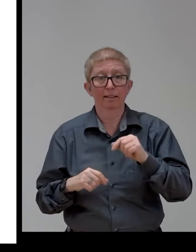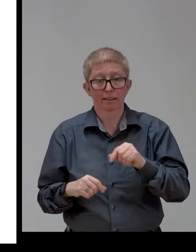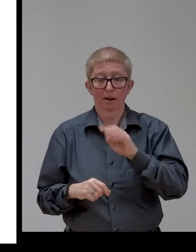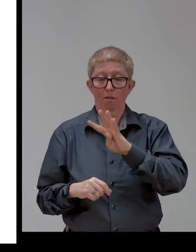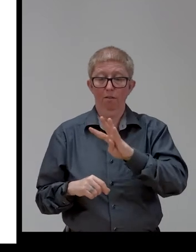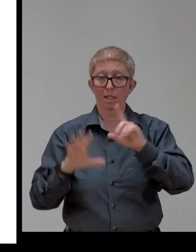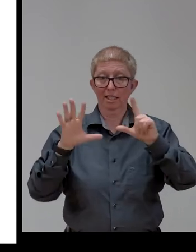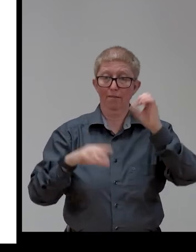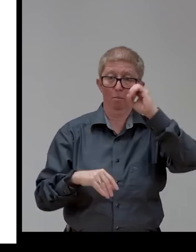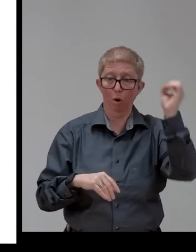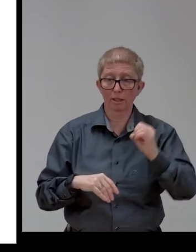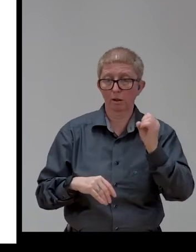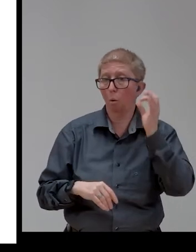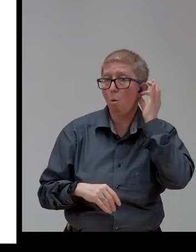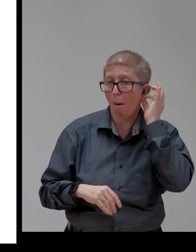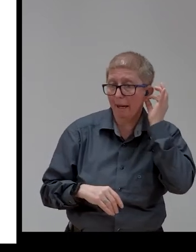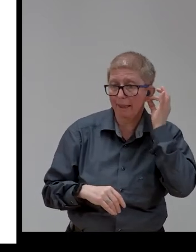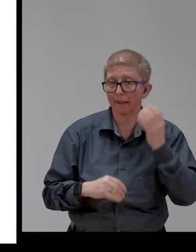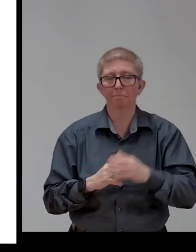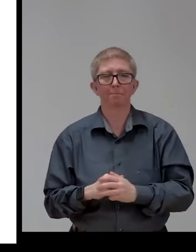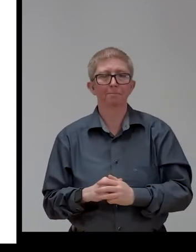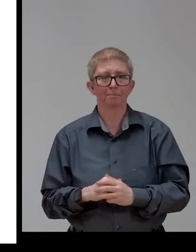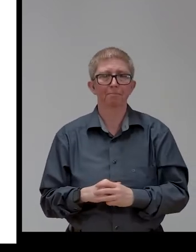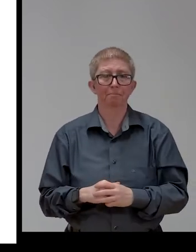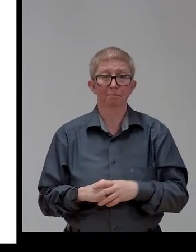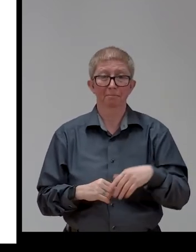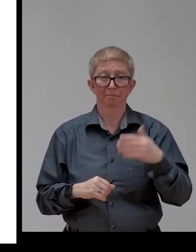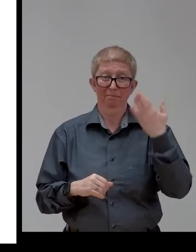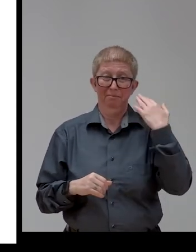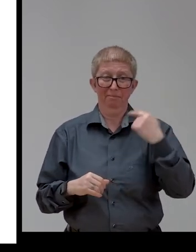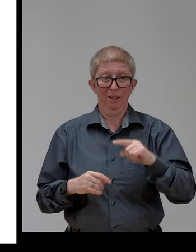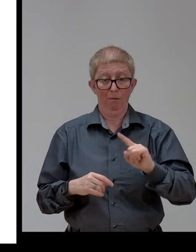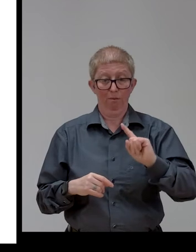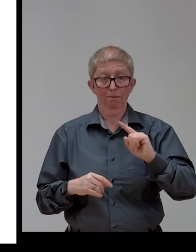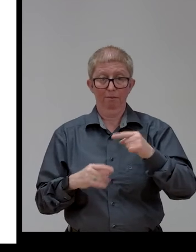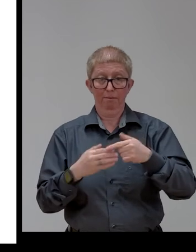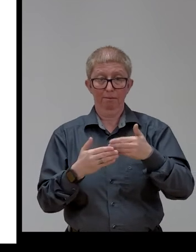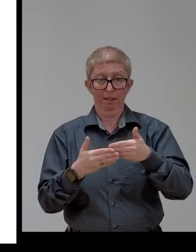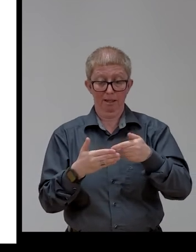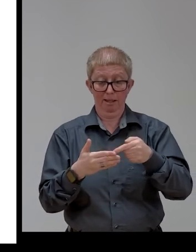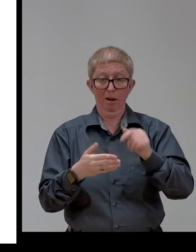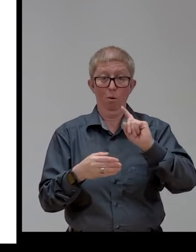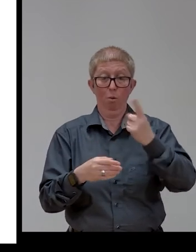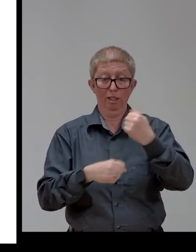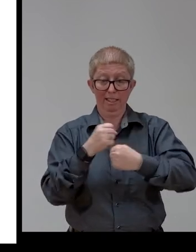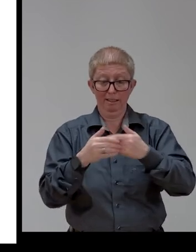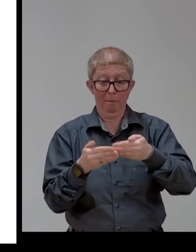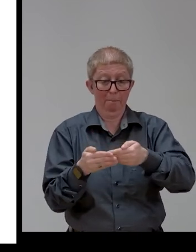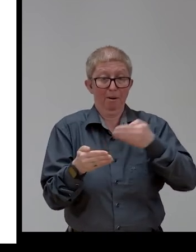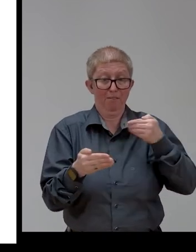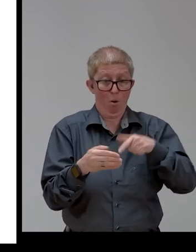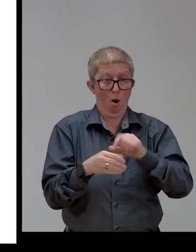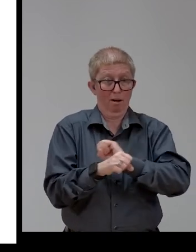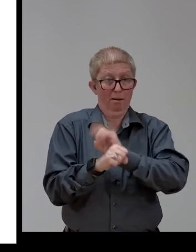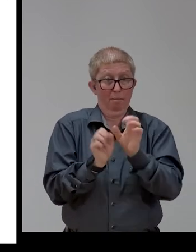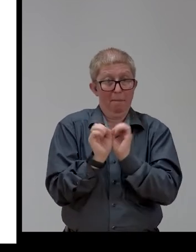a reference, in 2019, the first year of the program, pre-pandemic, the number of participants was